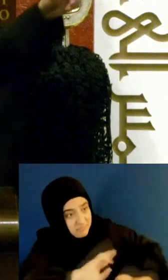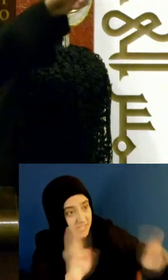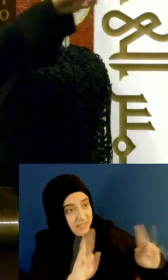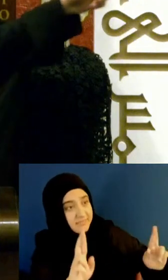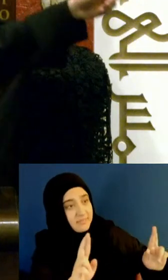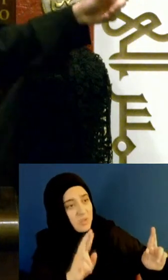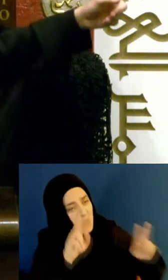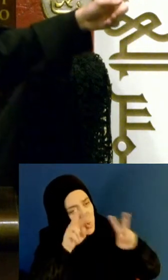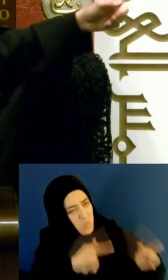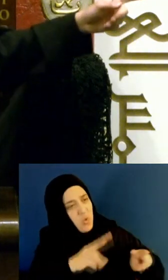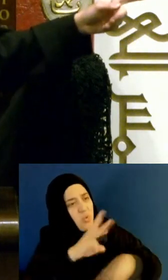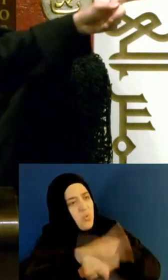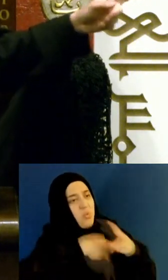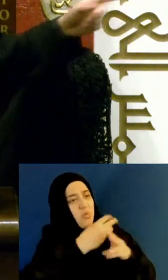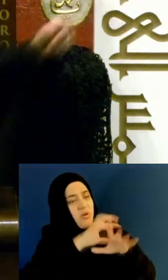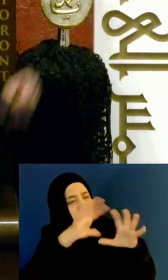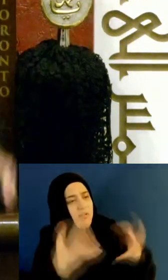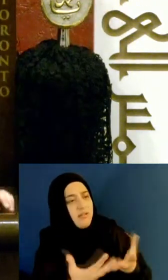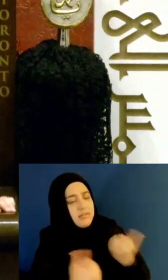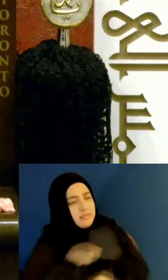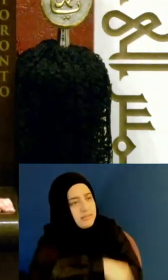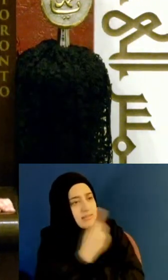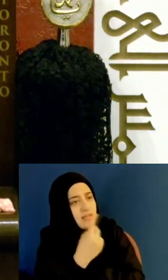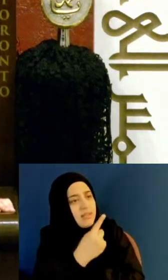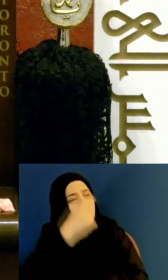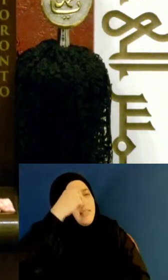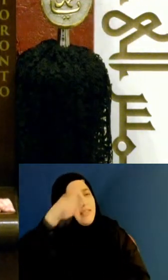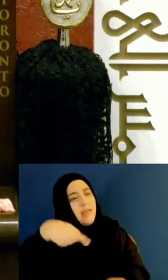that homeless person who is down the street.